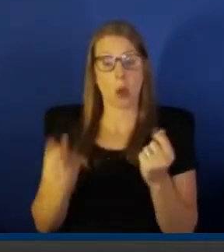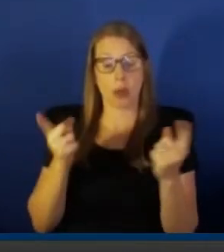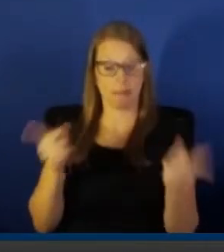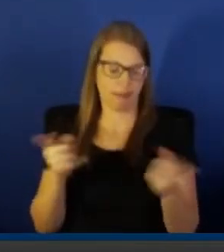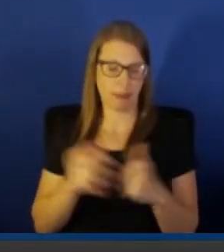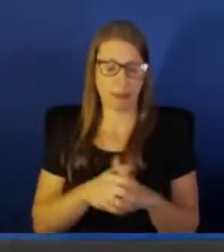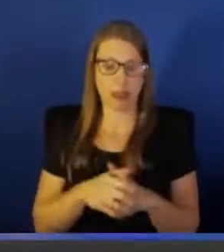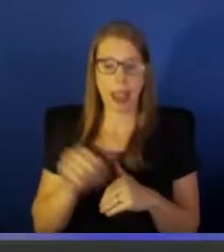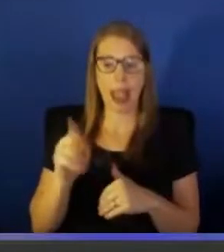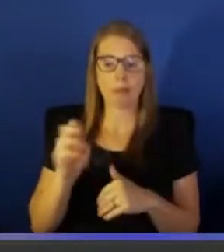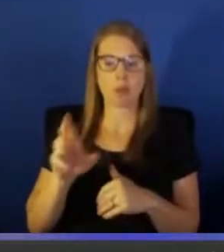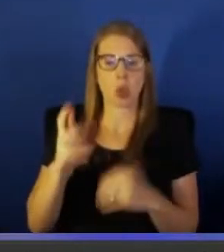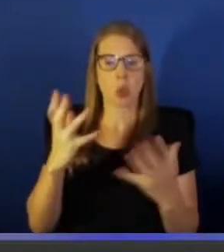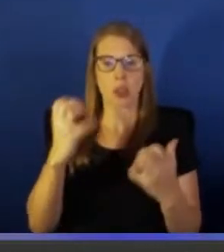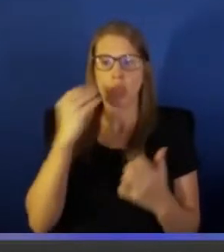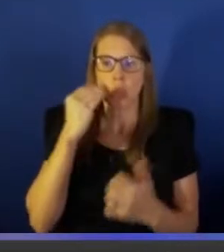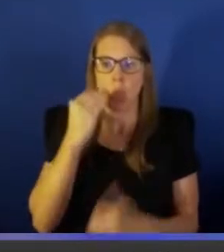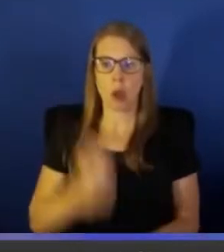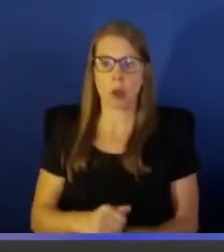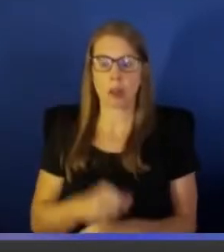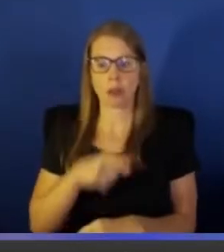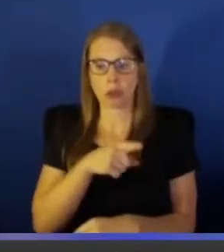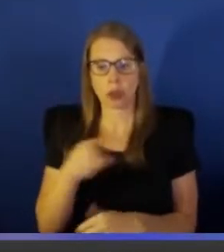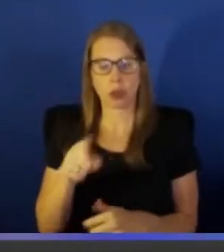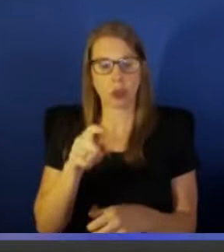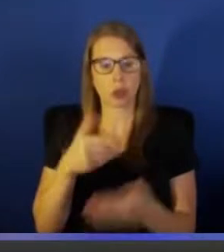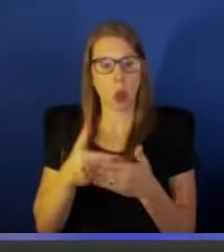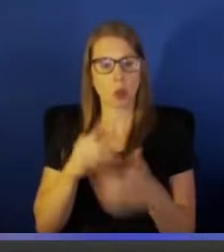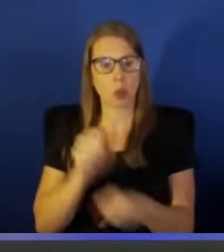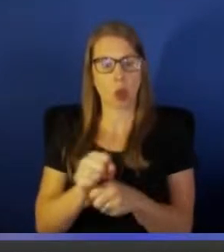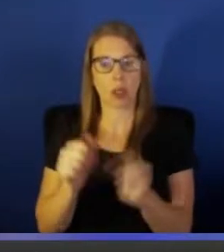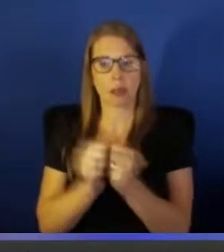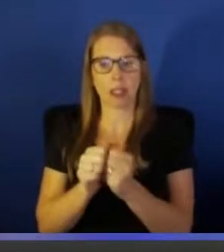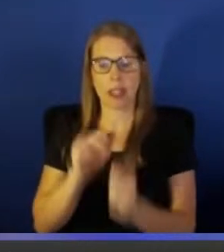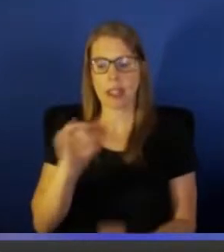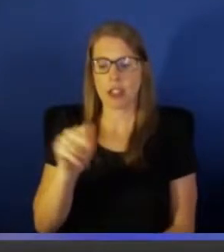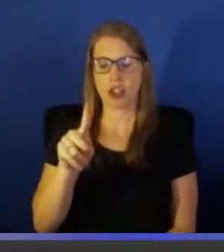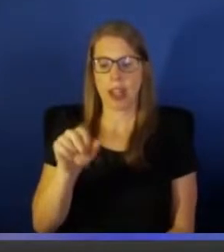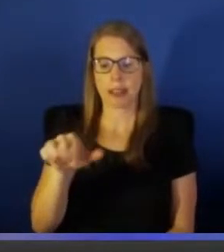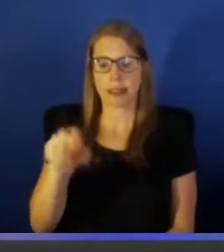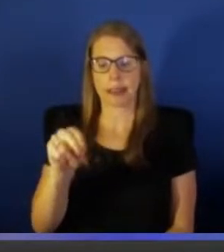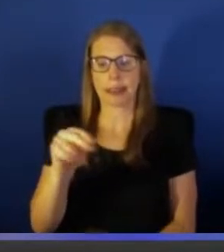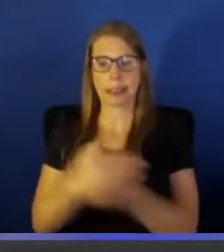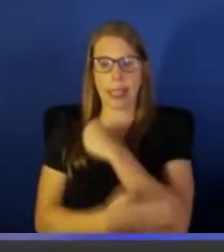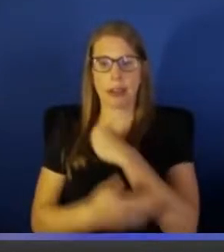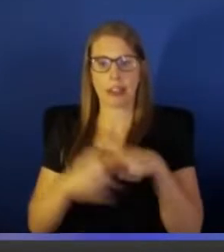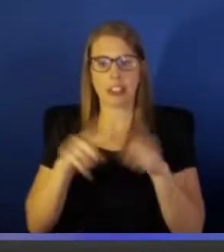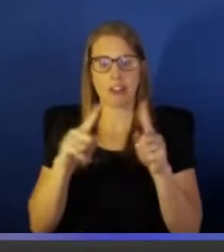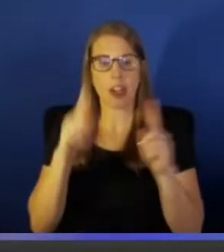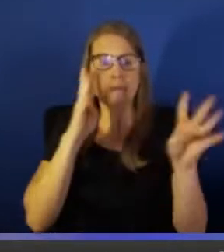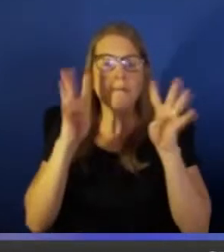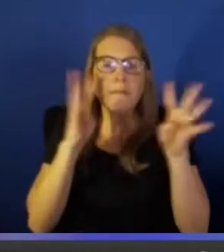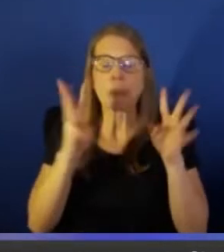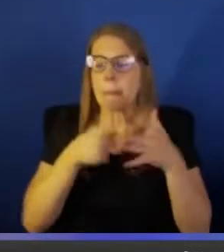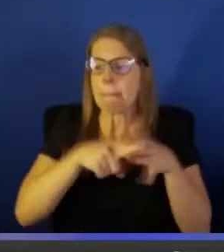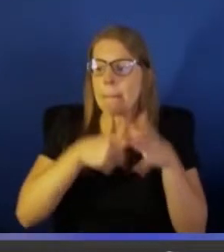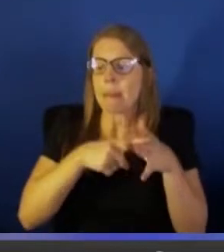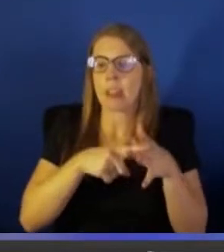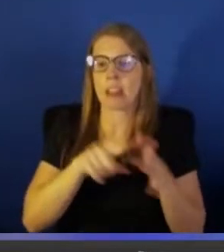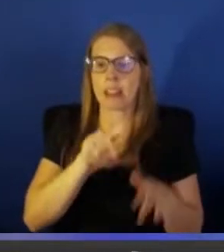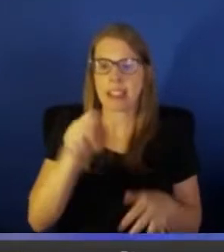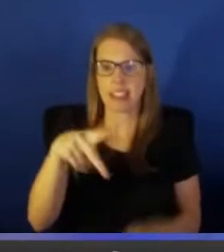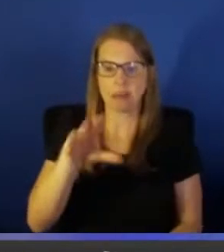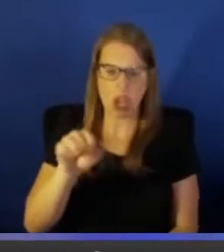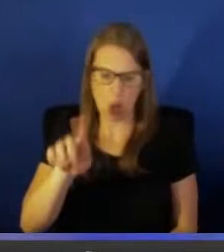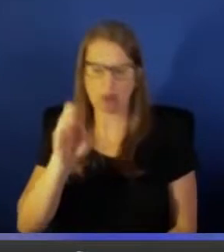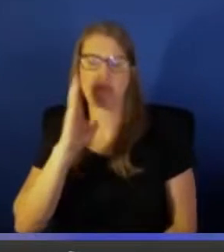how closely do you all work with Jackson County on different initiatives? Things vary from zip code to zip code, as we know.